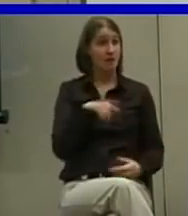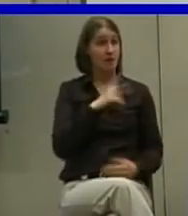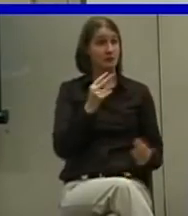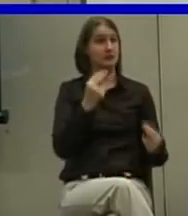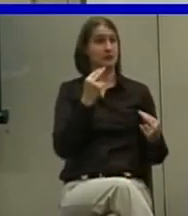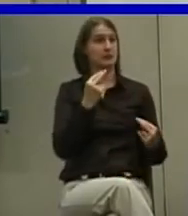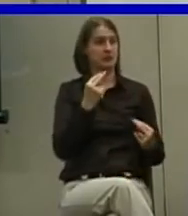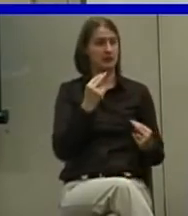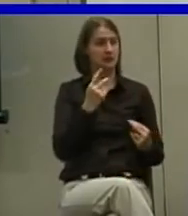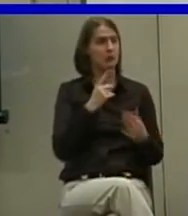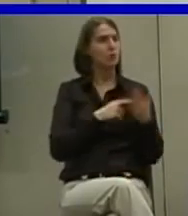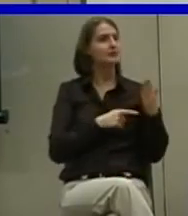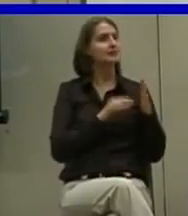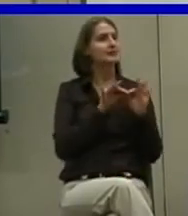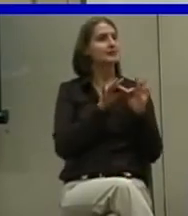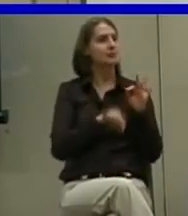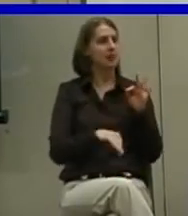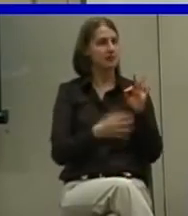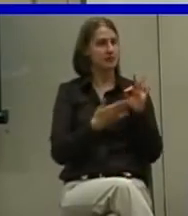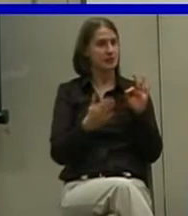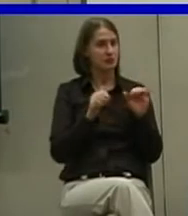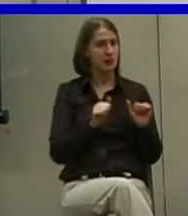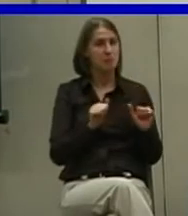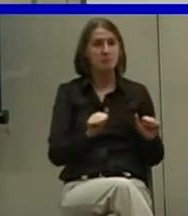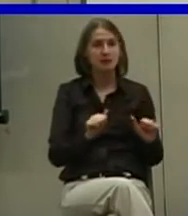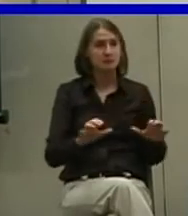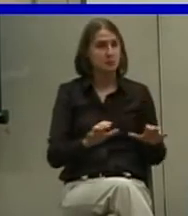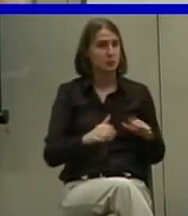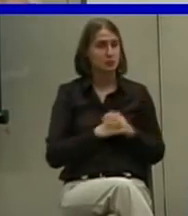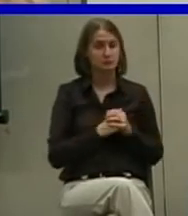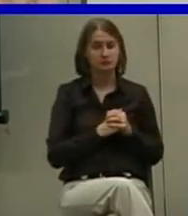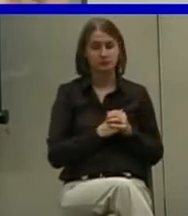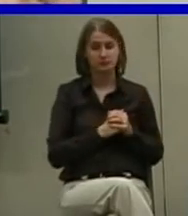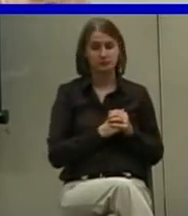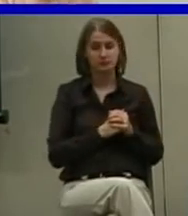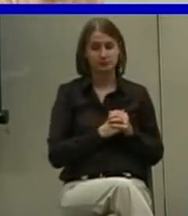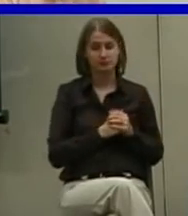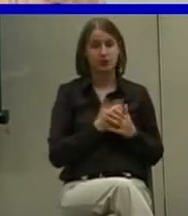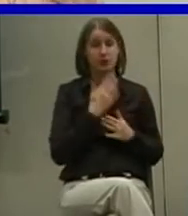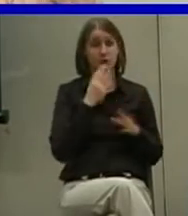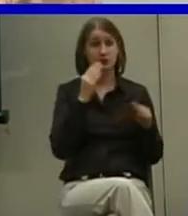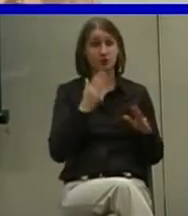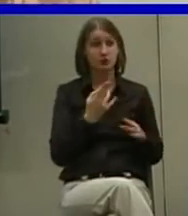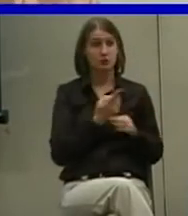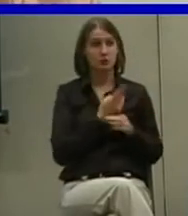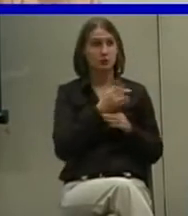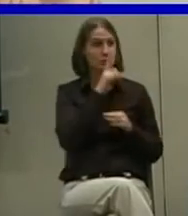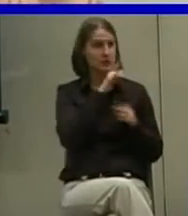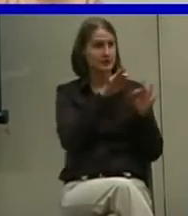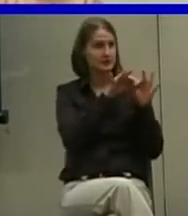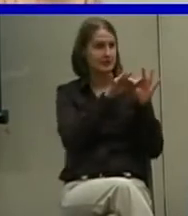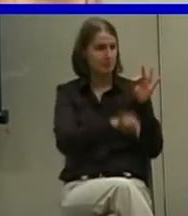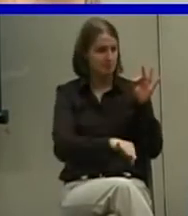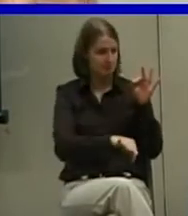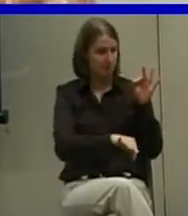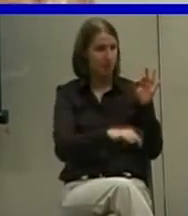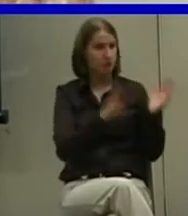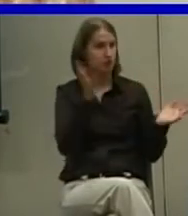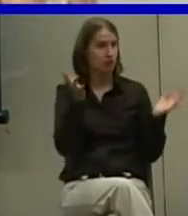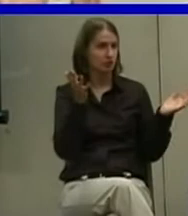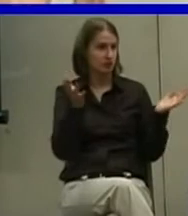simplest? What's the simplest thing you could possibly do? Good teachers use those simple gestures a